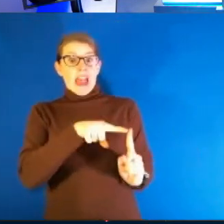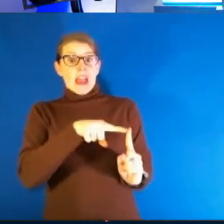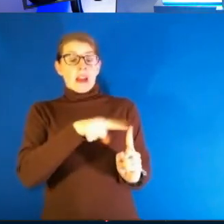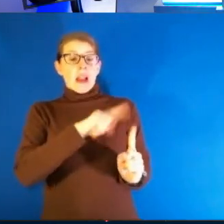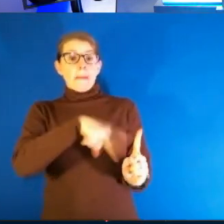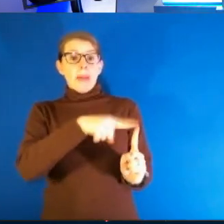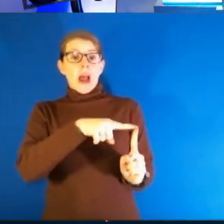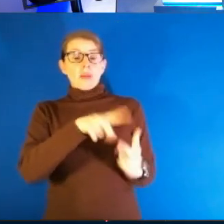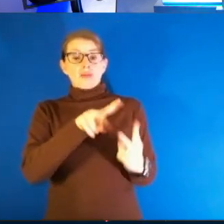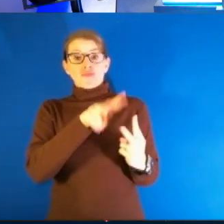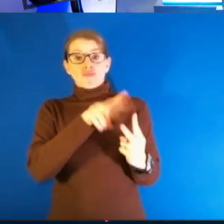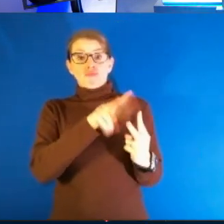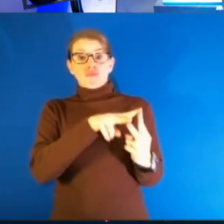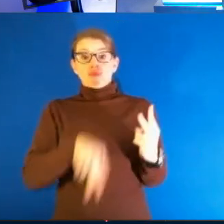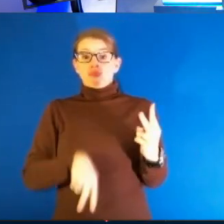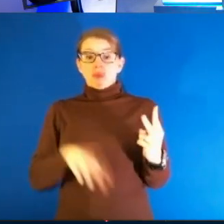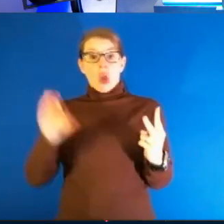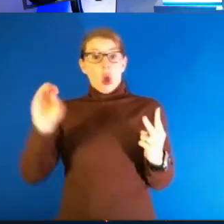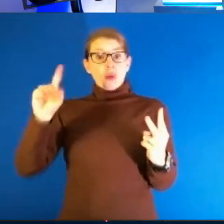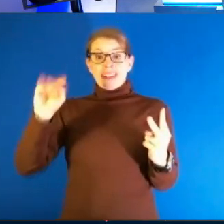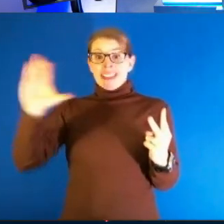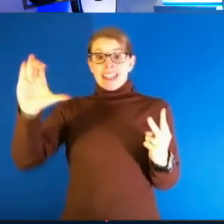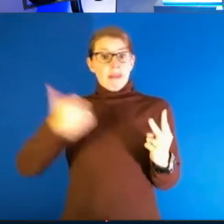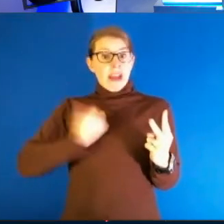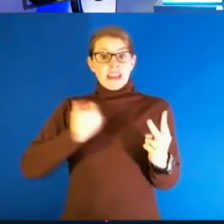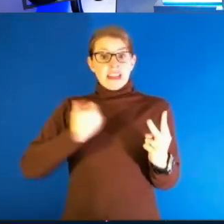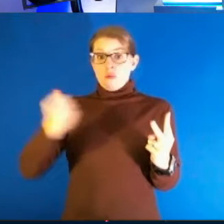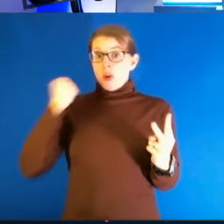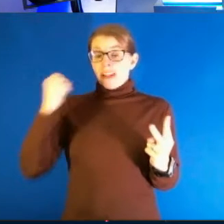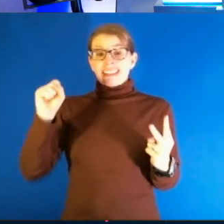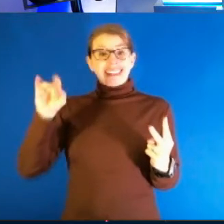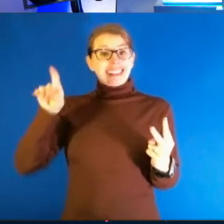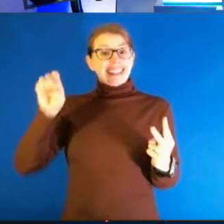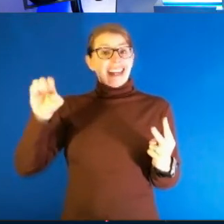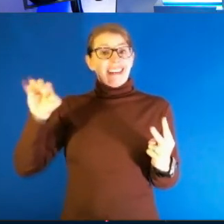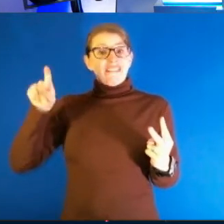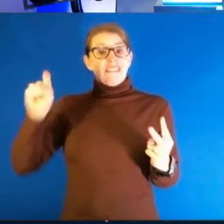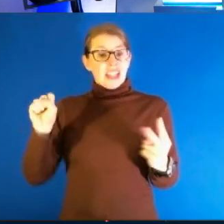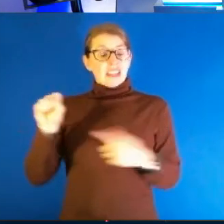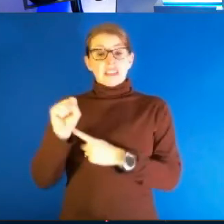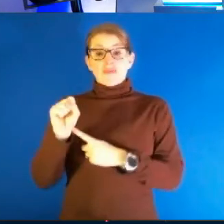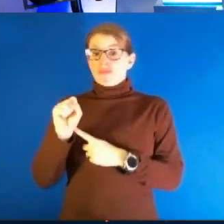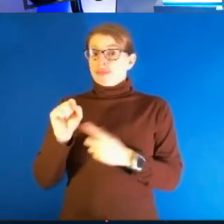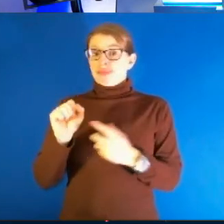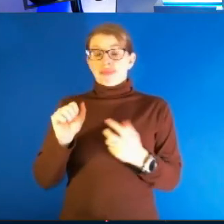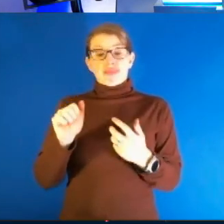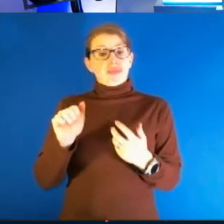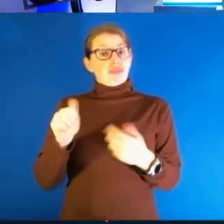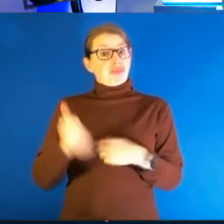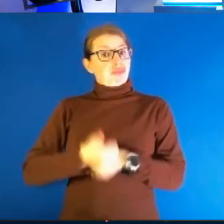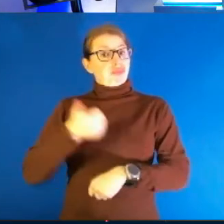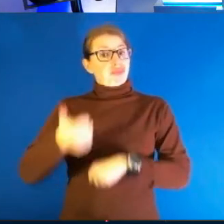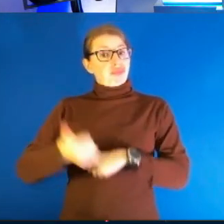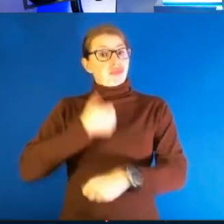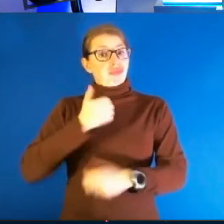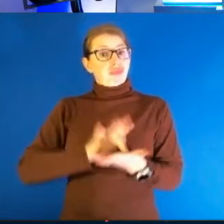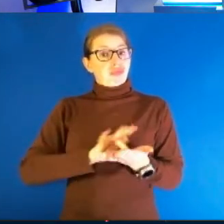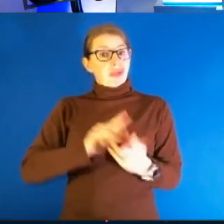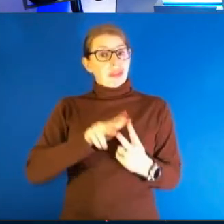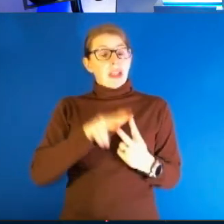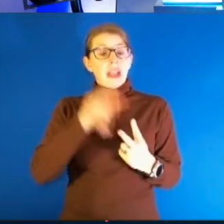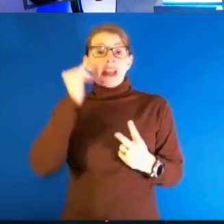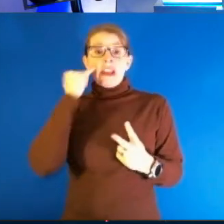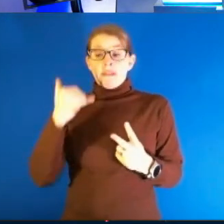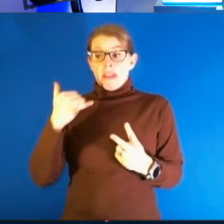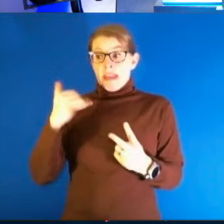would not let them be over-the-counter medicines myself because they have way too many side effects. They can do things. It's a little dangerous. But if you want to have that